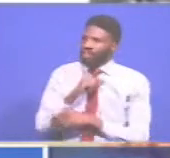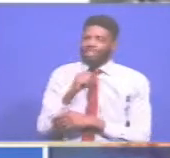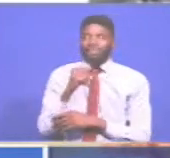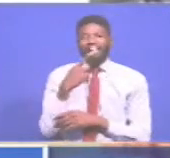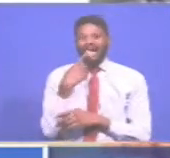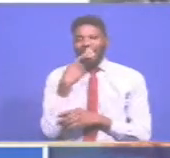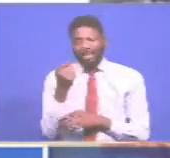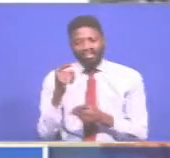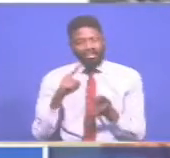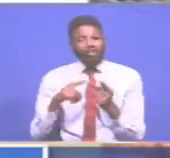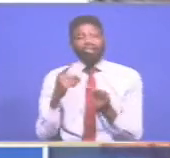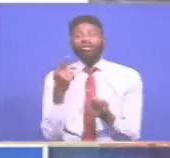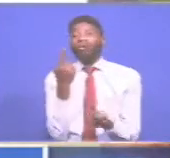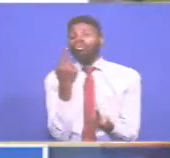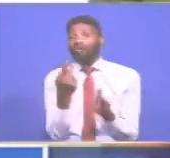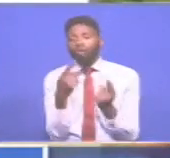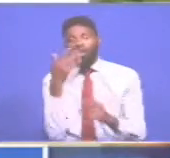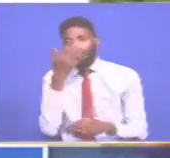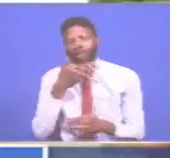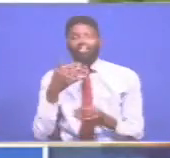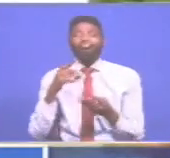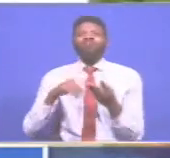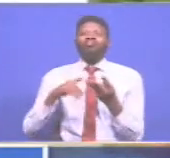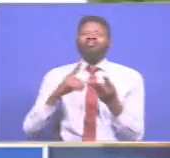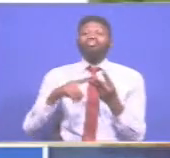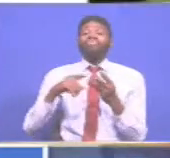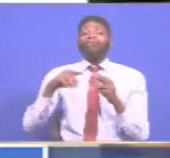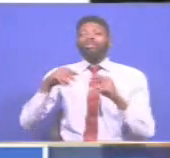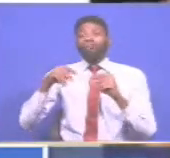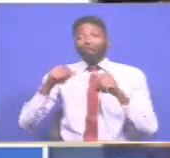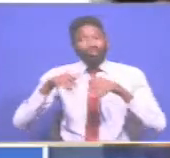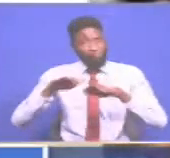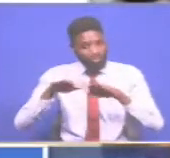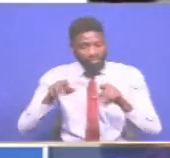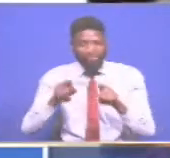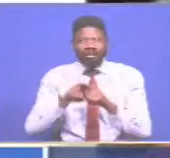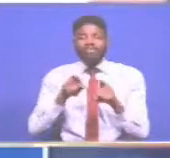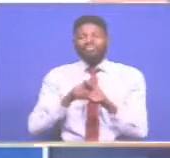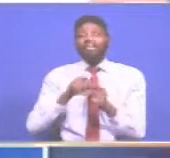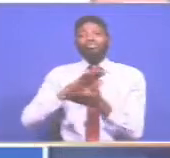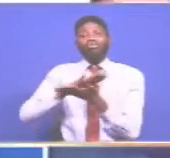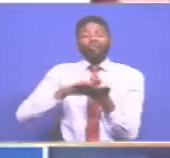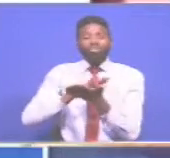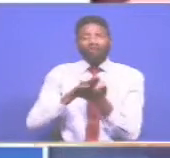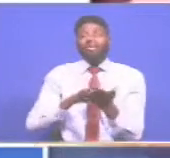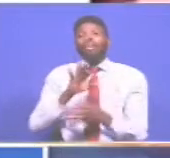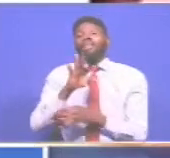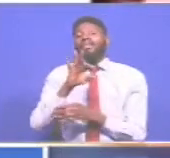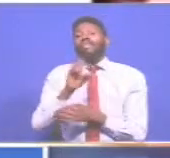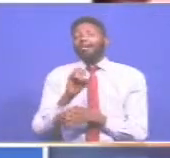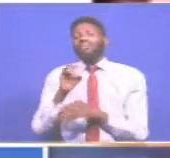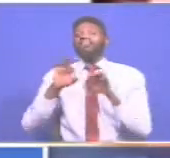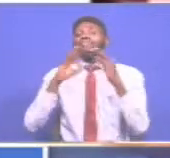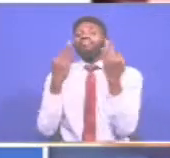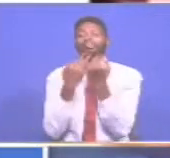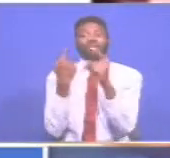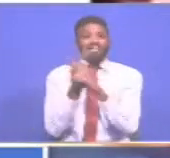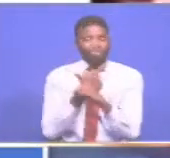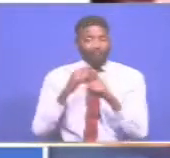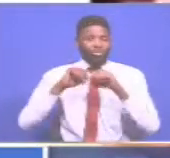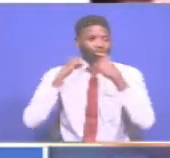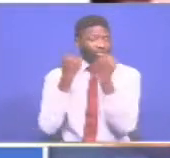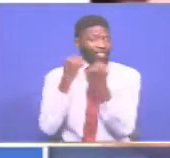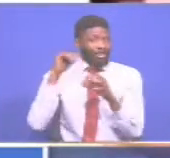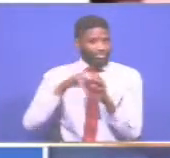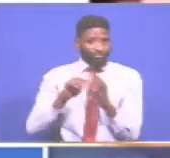and some detergents for 30 household members of this society. If you see these people here,